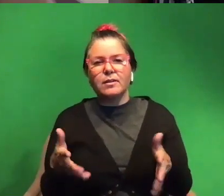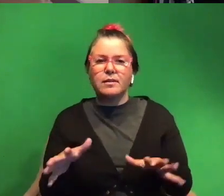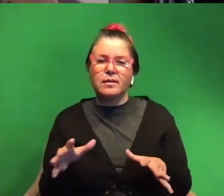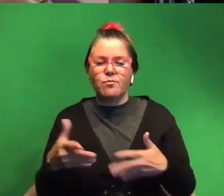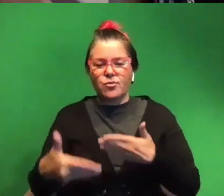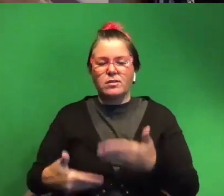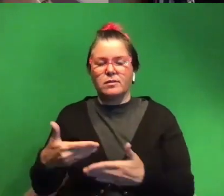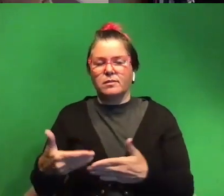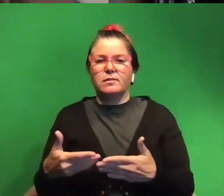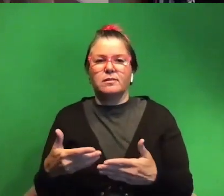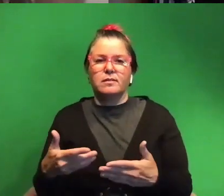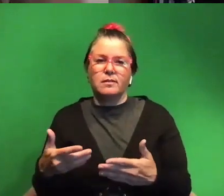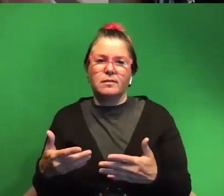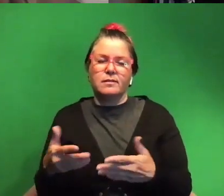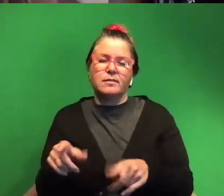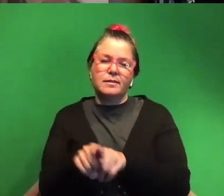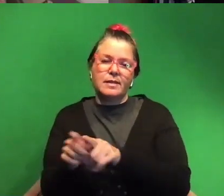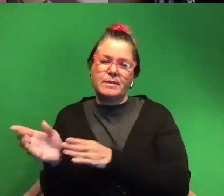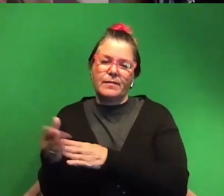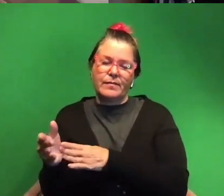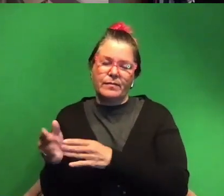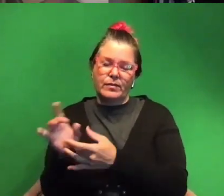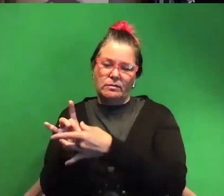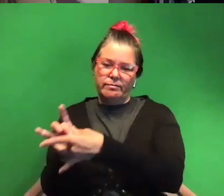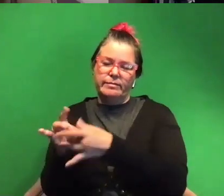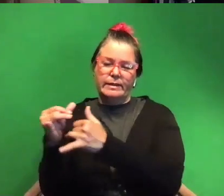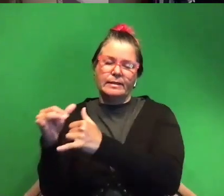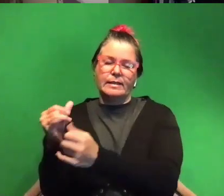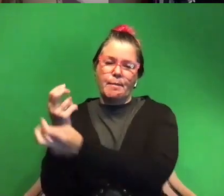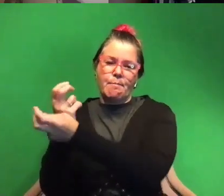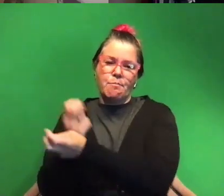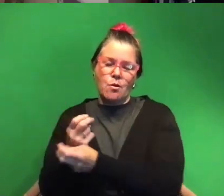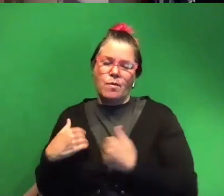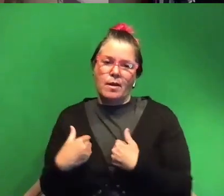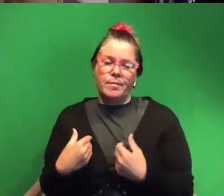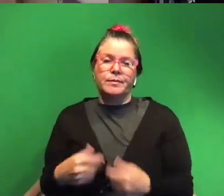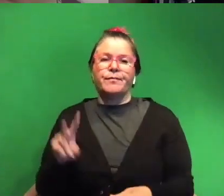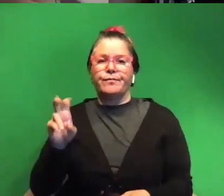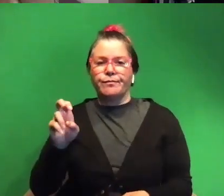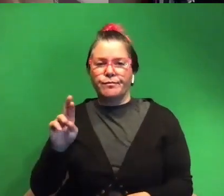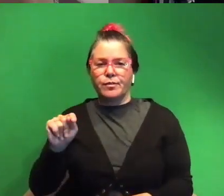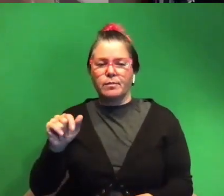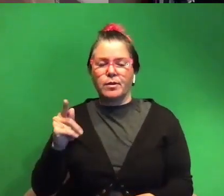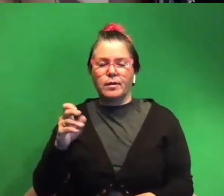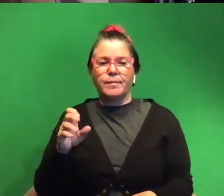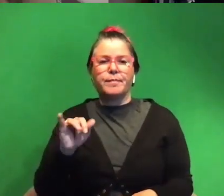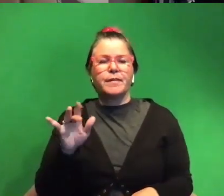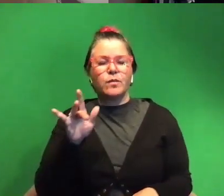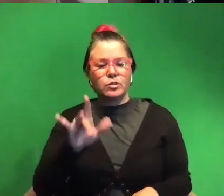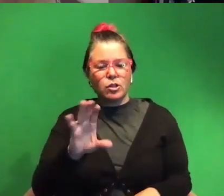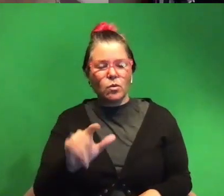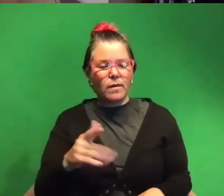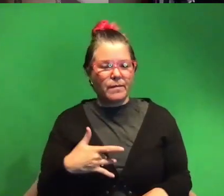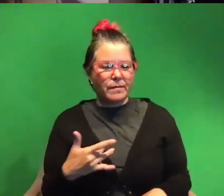processes, right? As a fish does as a fellow vertebrate. Whereas you might not, if you touch a coral, you might not